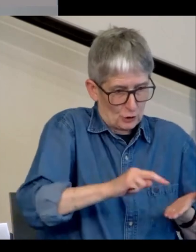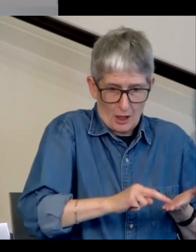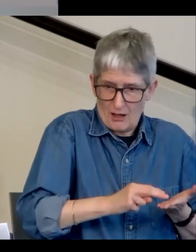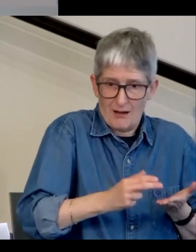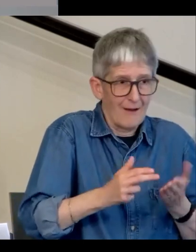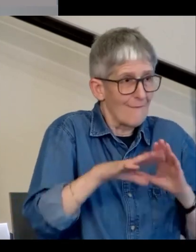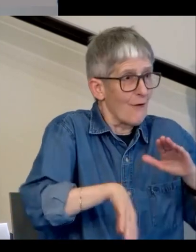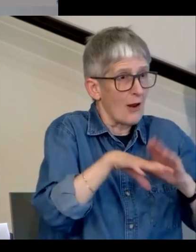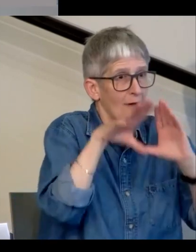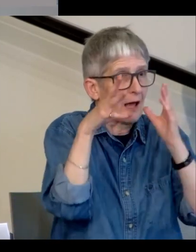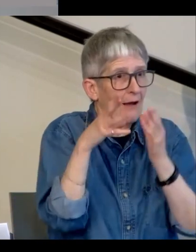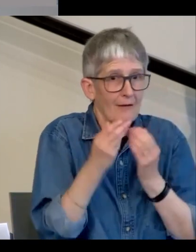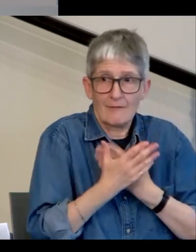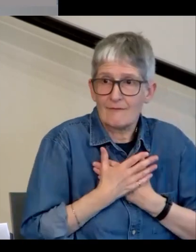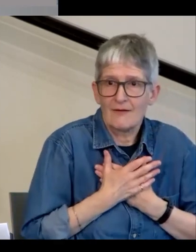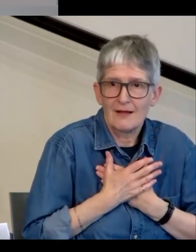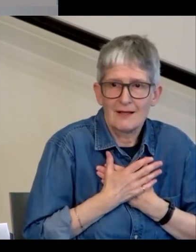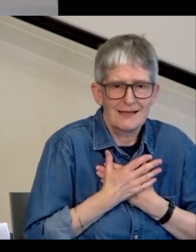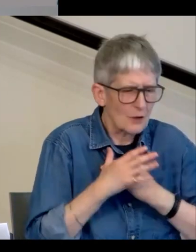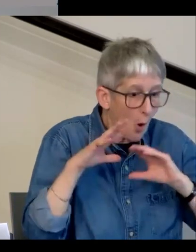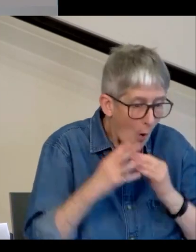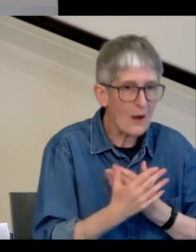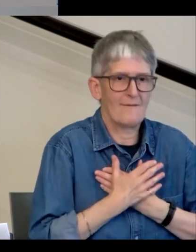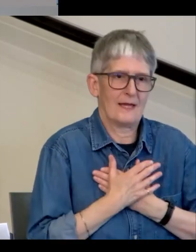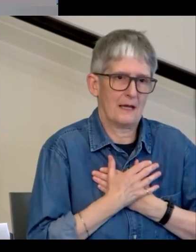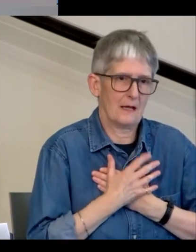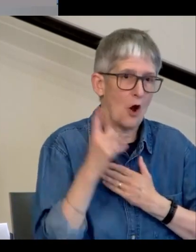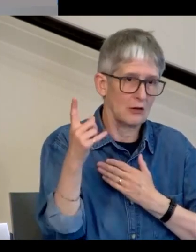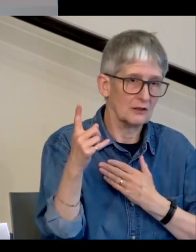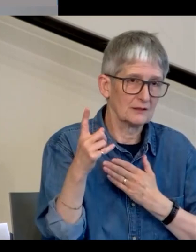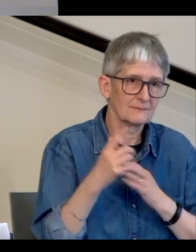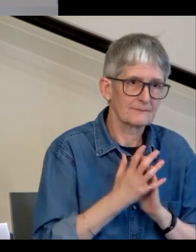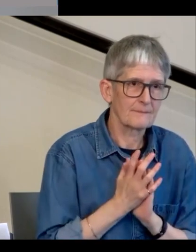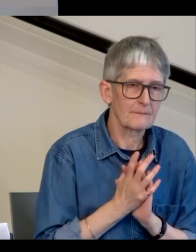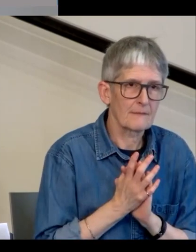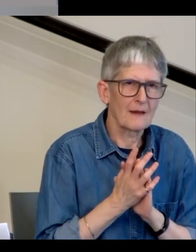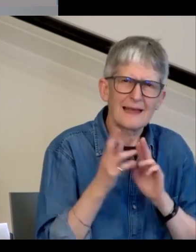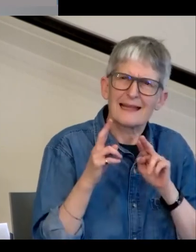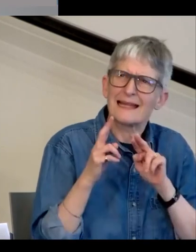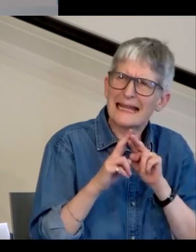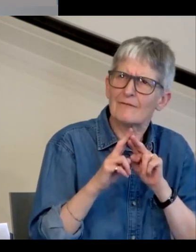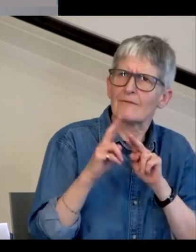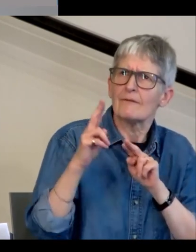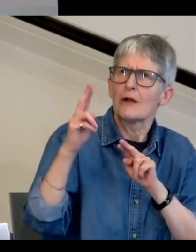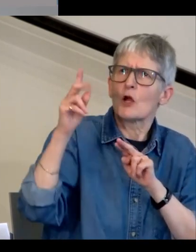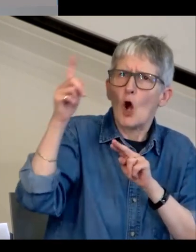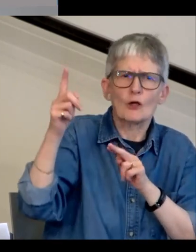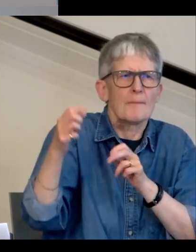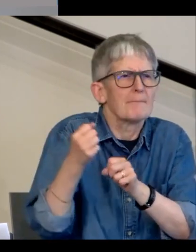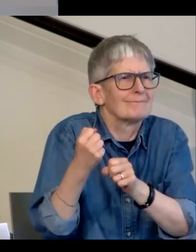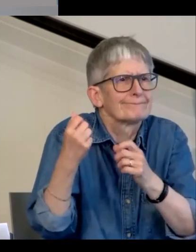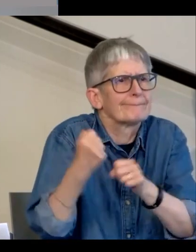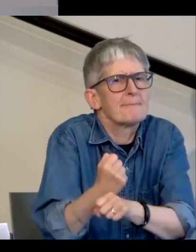love. He is all loving. So if God is the origin of love, and